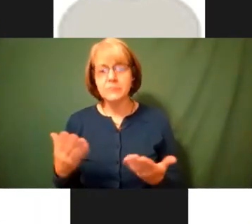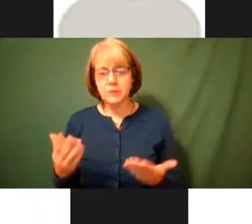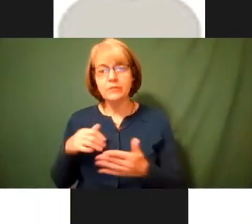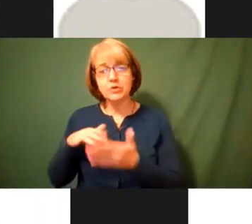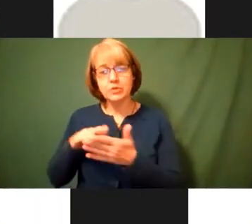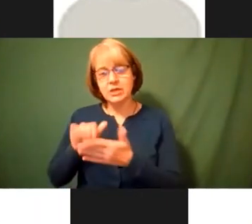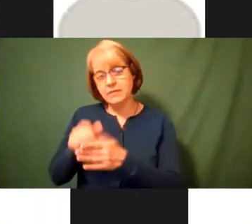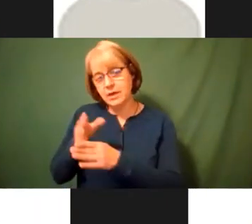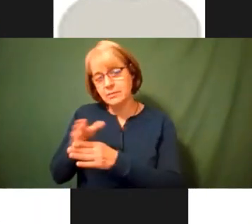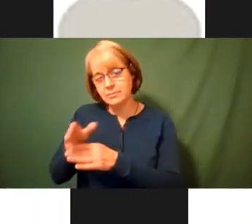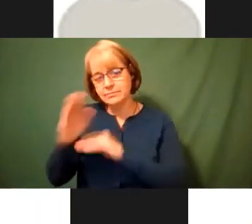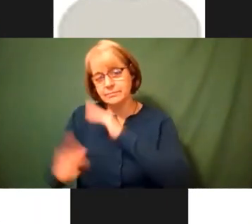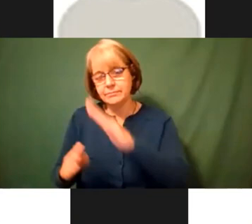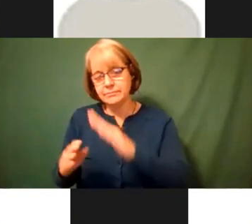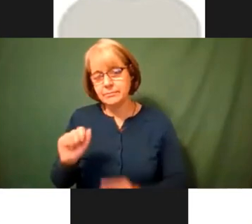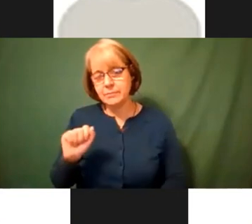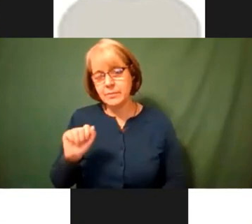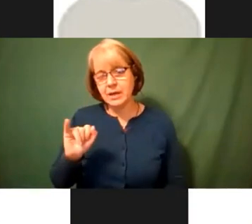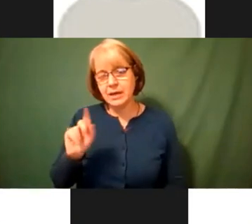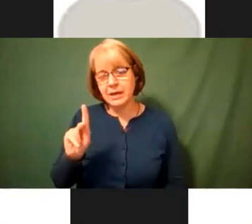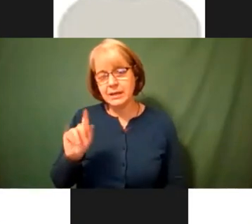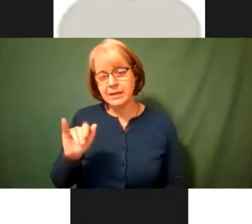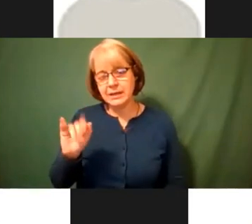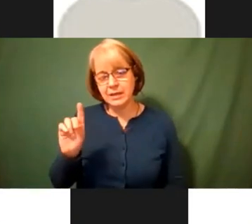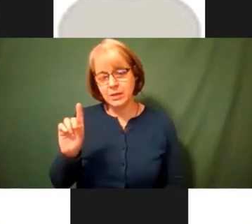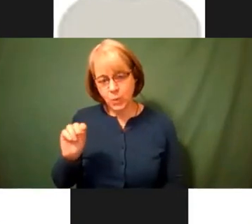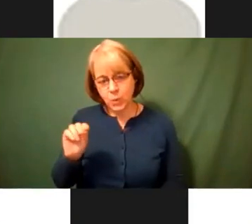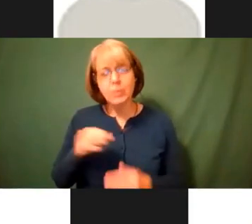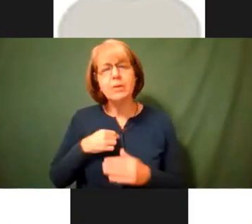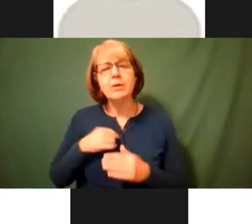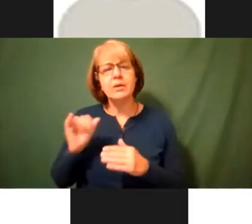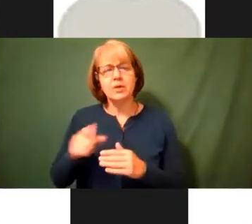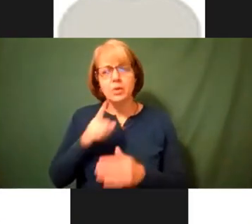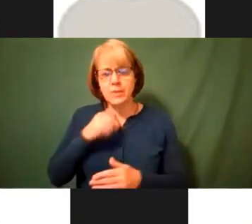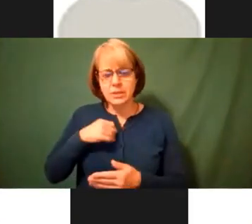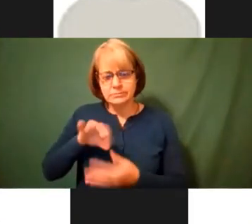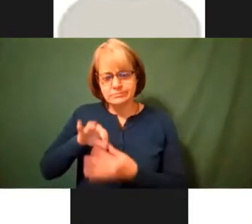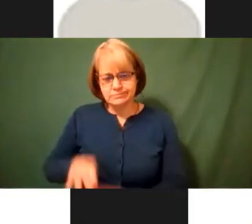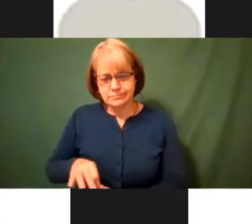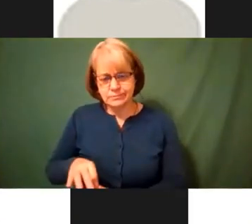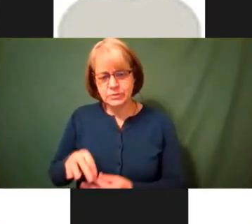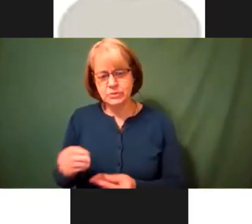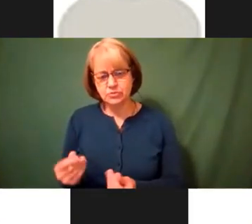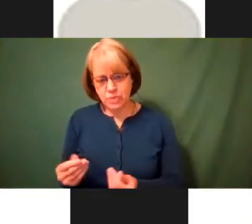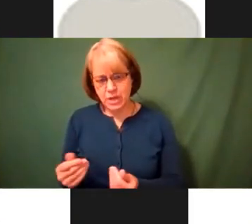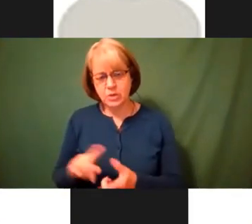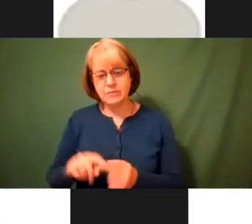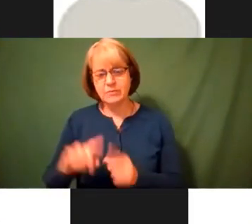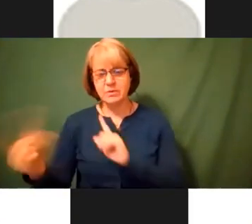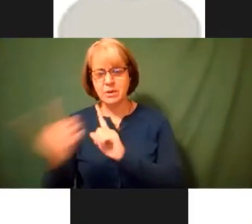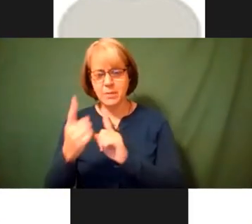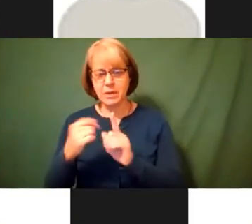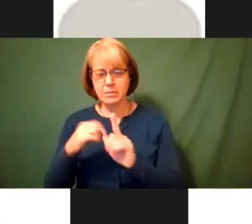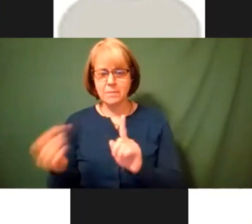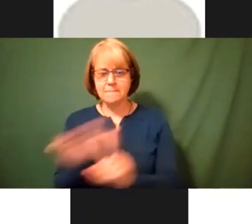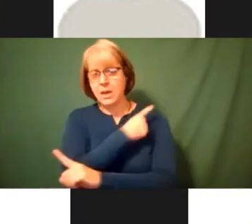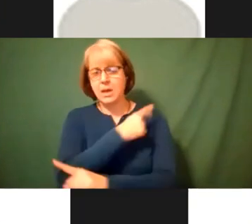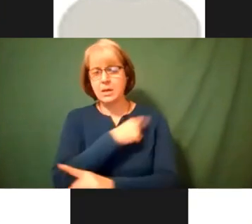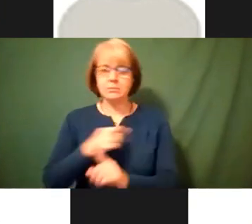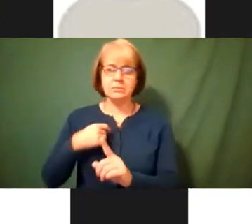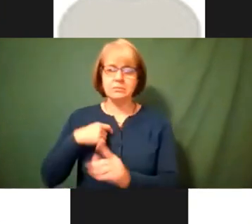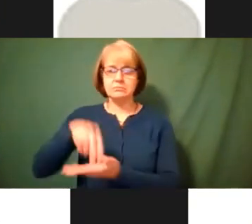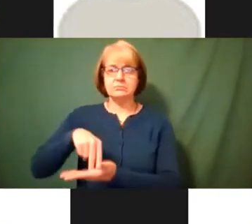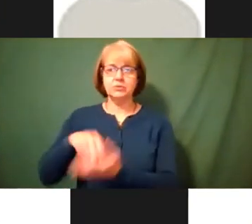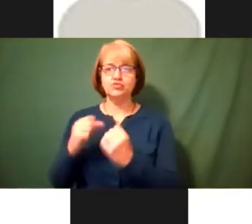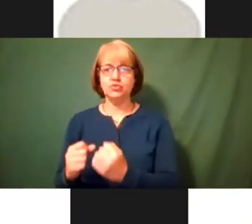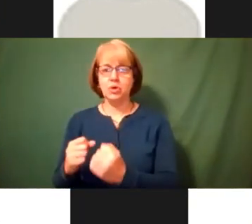thing you have to learn to do is to be grounded, and you learn how to, somebody comes at you, you know, for it to go by you without you losing your balance,